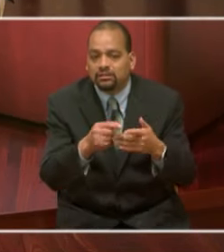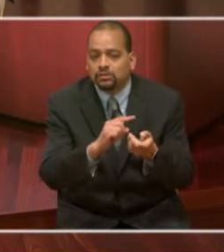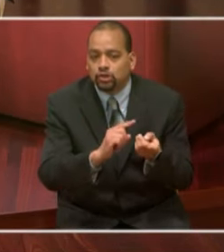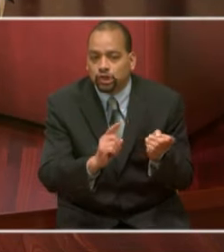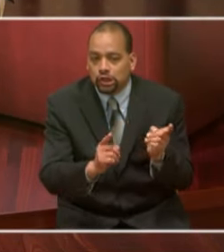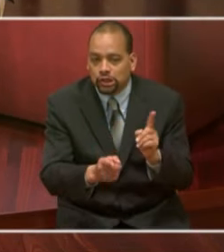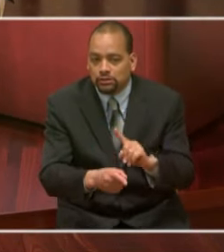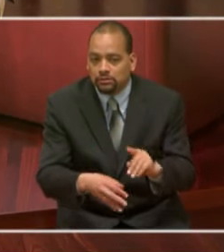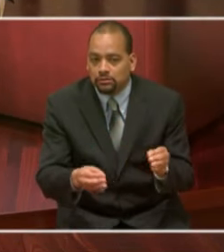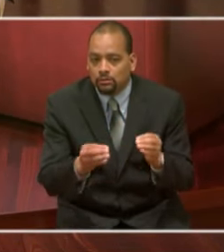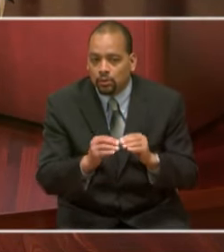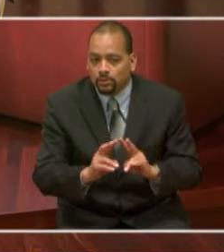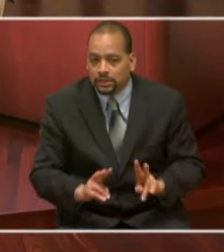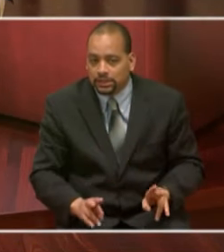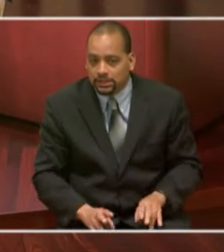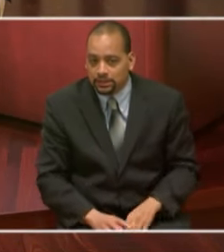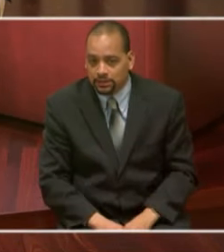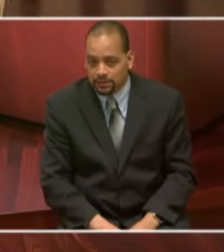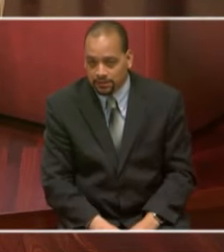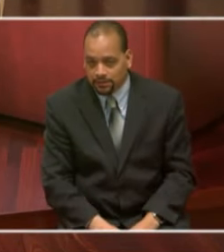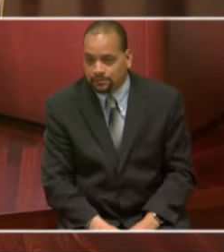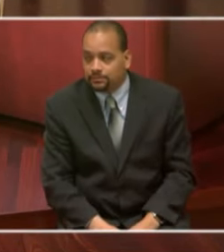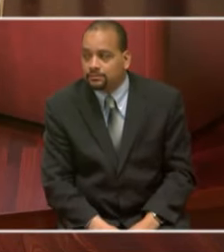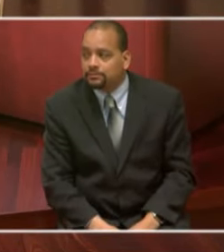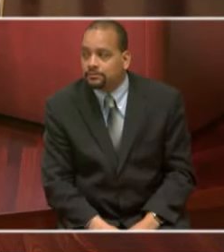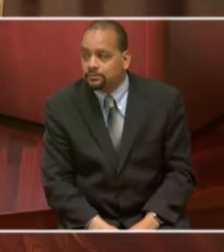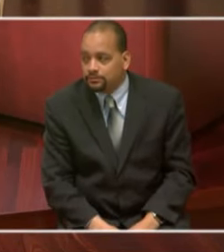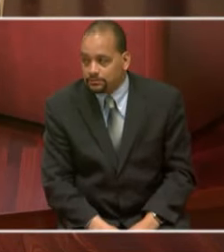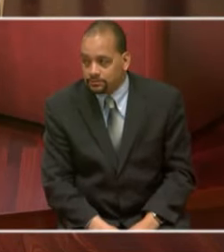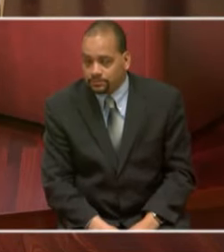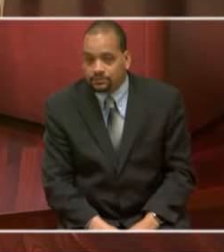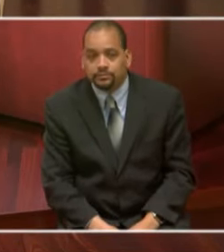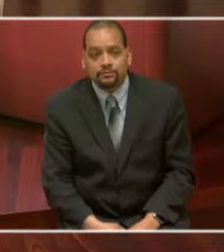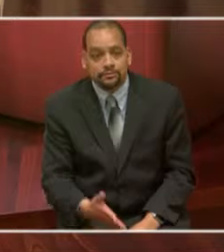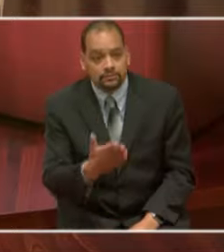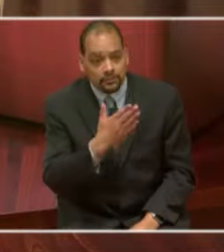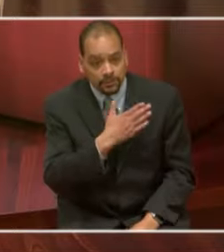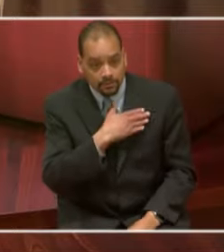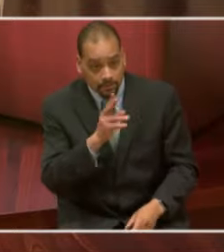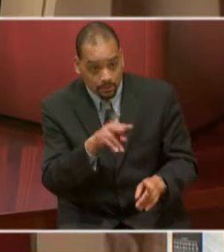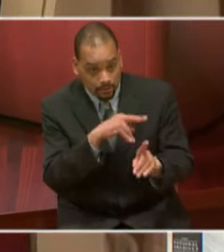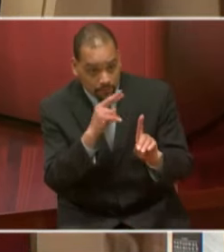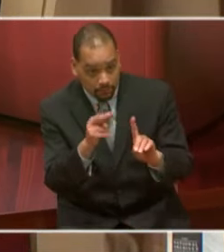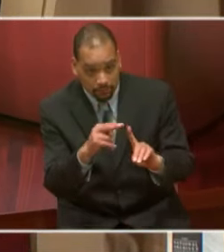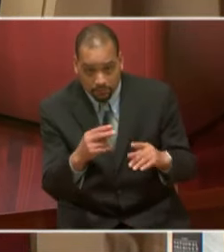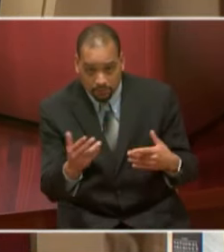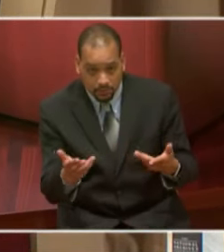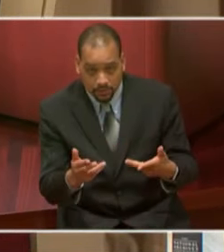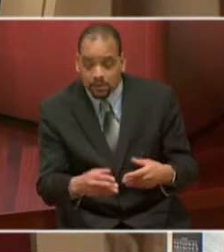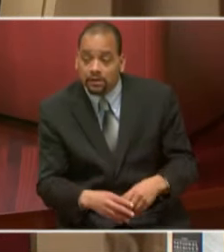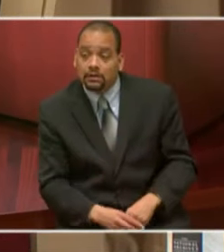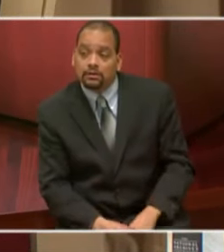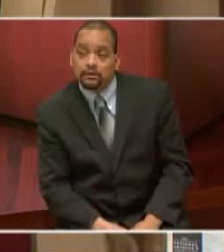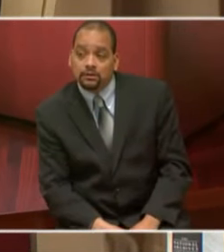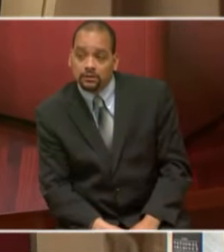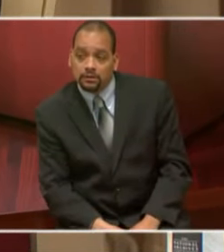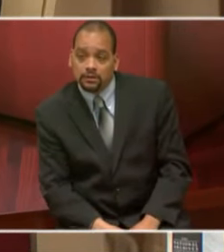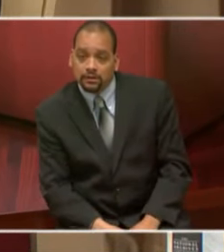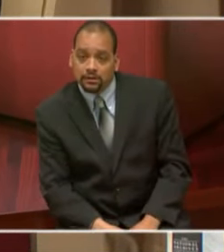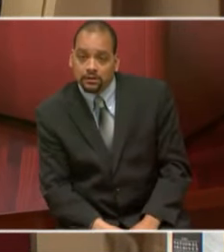it would uphold Section 5 of the Voting Rights Act of 1965. That is the heart.